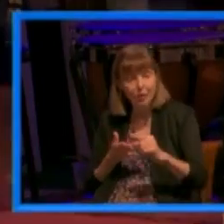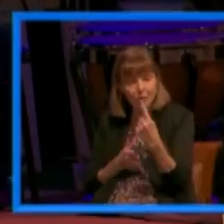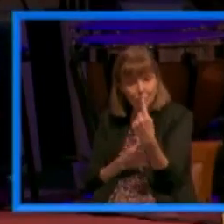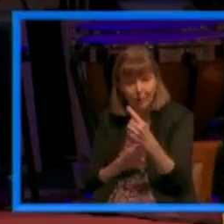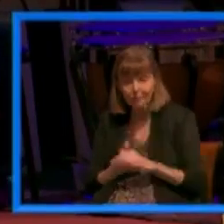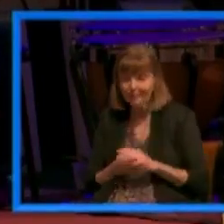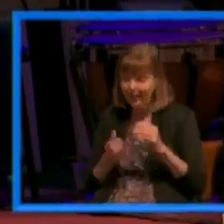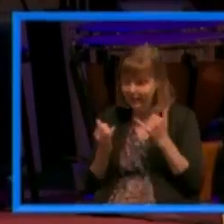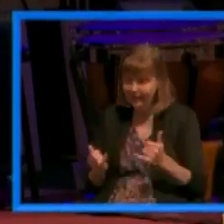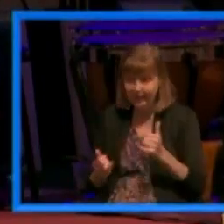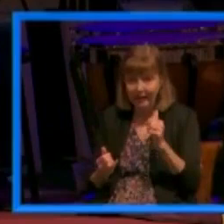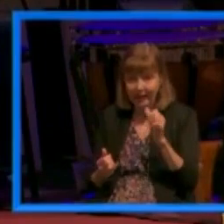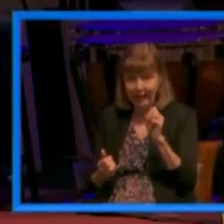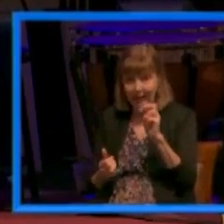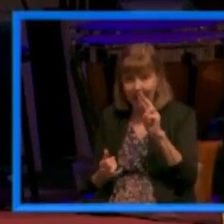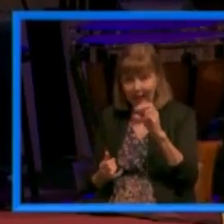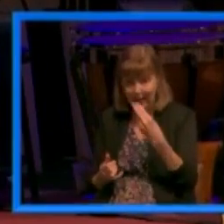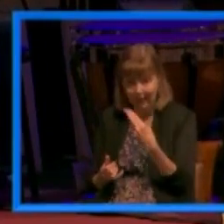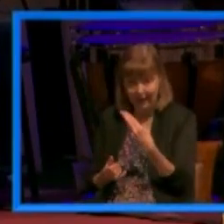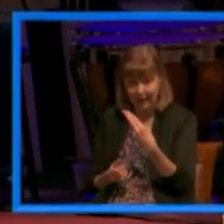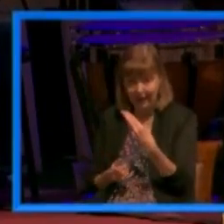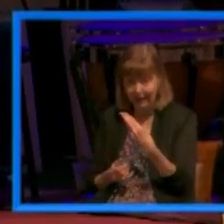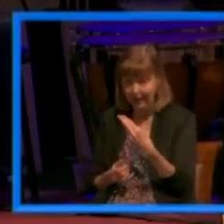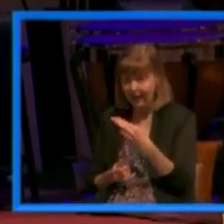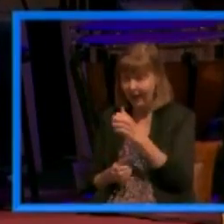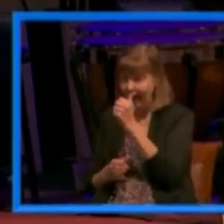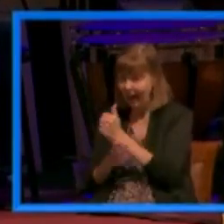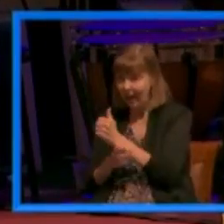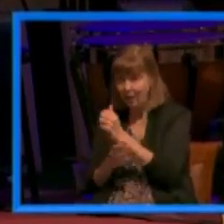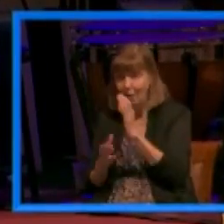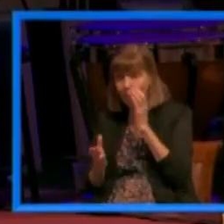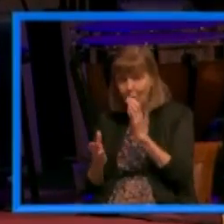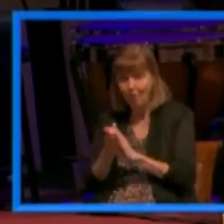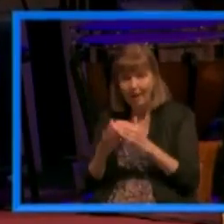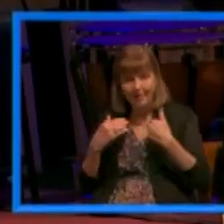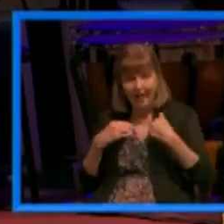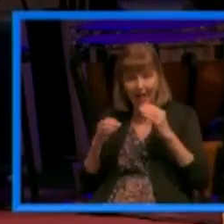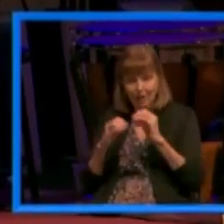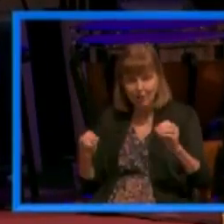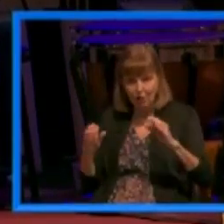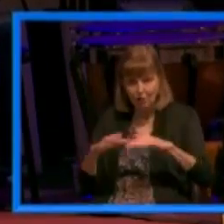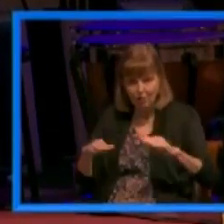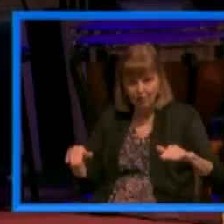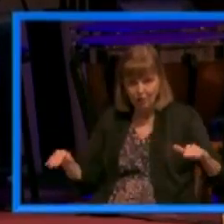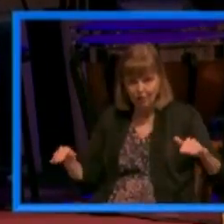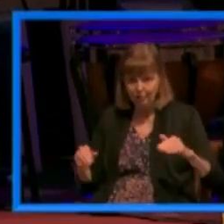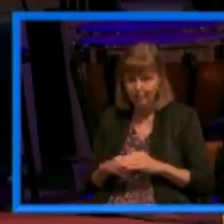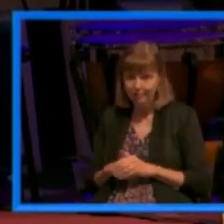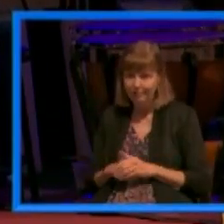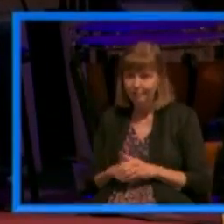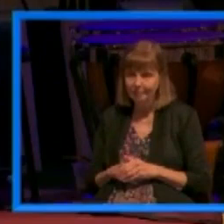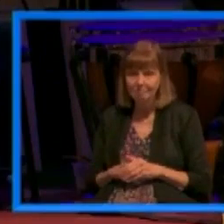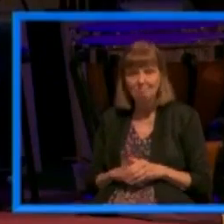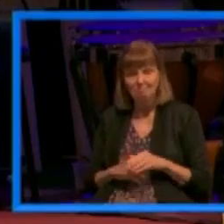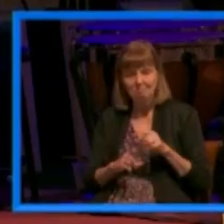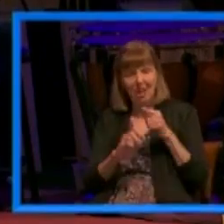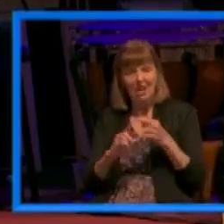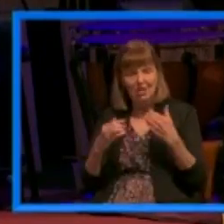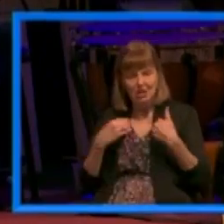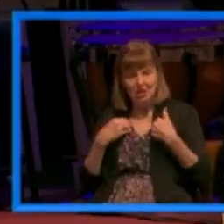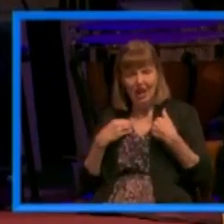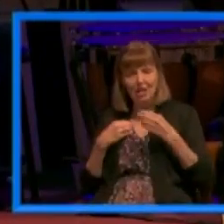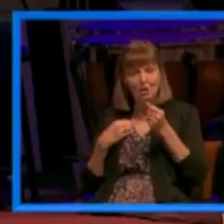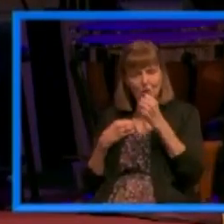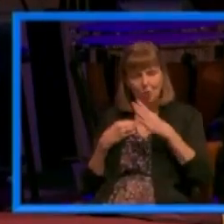Sarah, Abram's wife, had bore him no children, and she had a female servant whose name was Hagar.